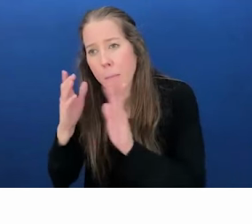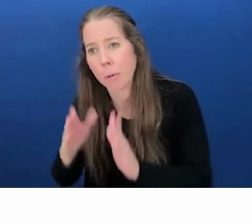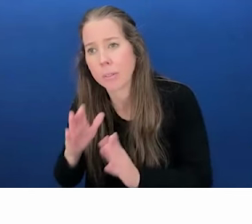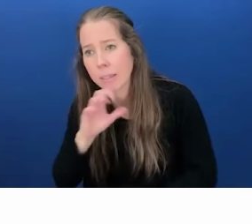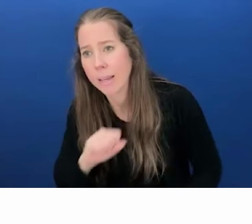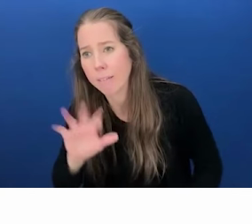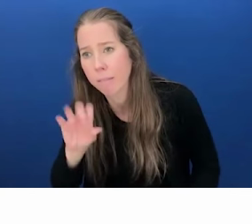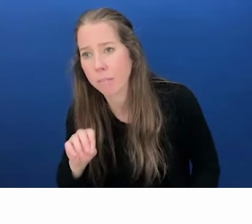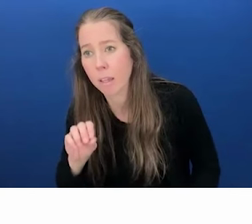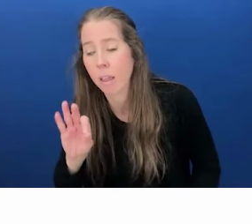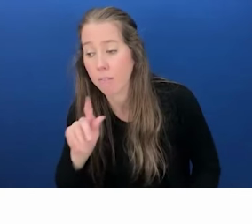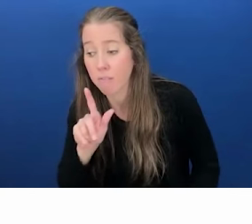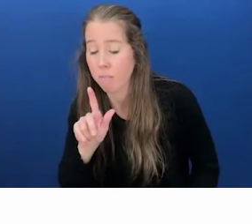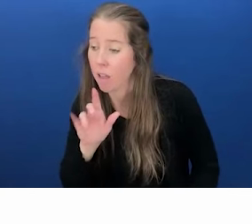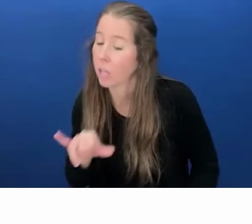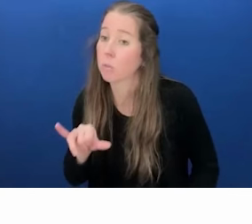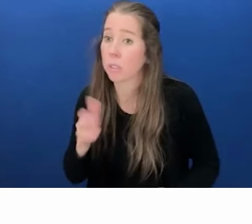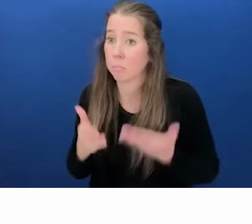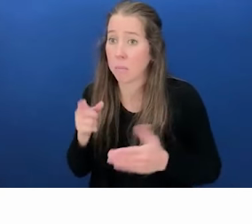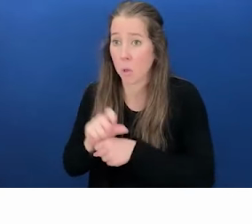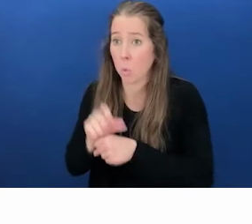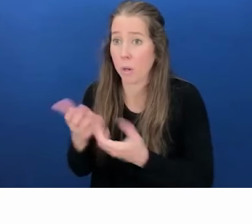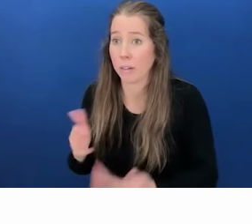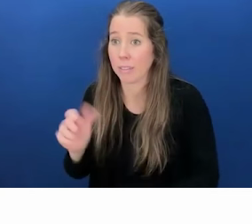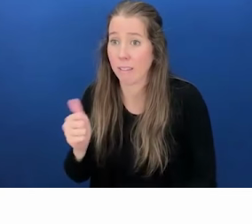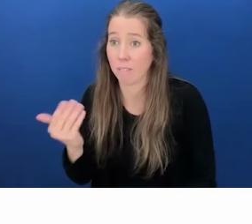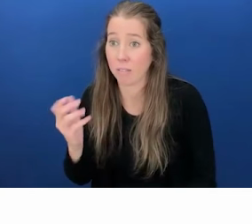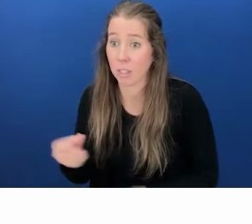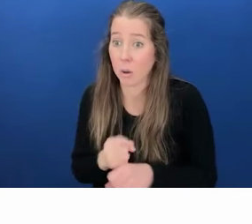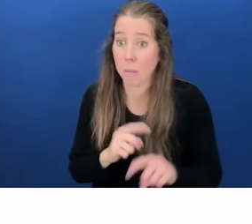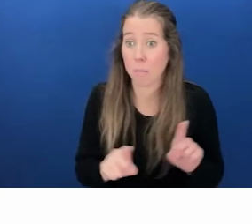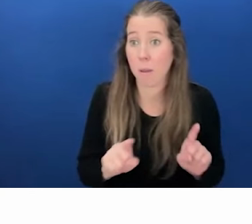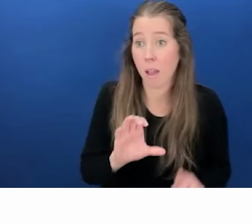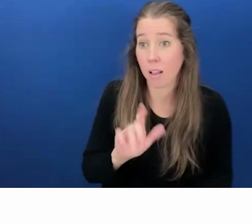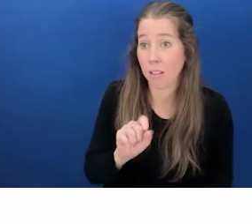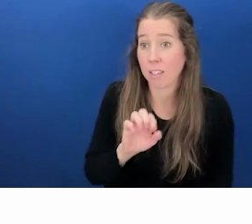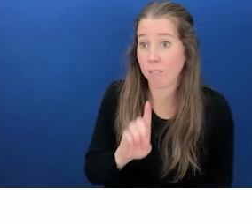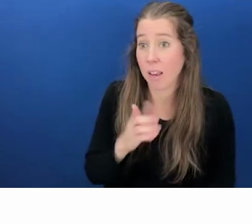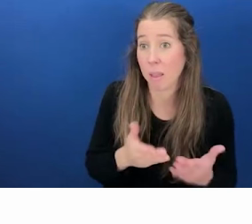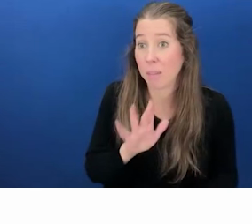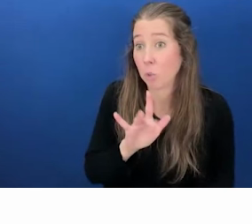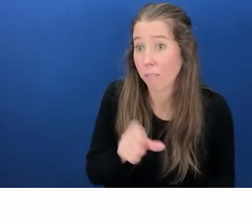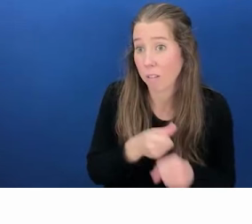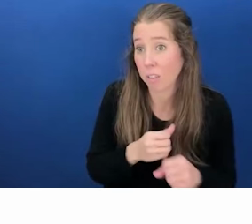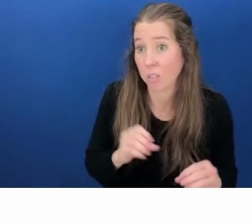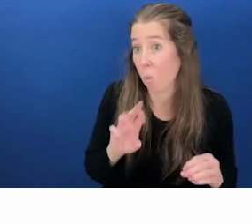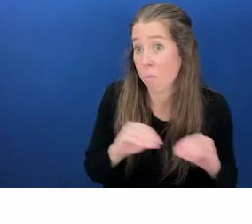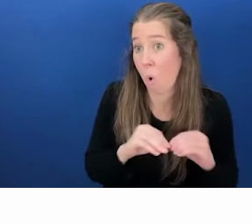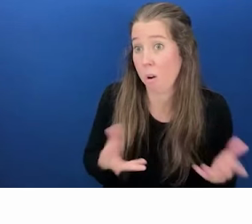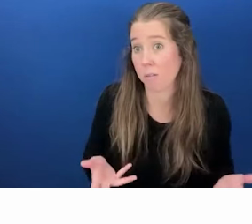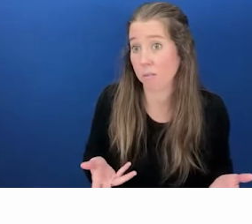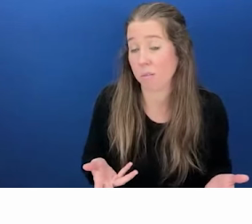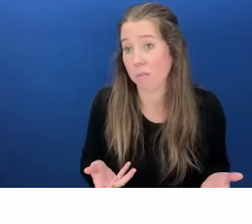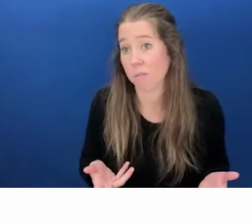the faculty side, they've maybe been here 10, 15 years. Classified side, they could have been here for 25 or even longer. Mhm. And